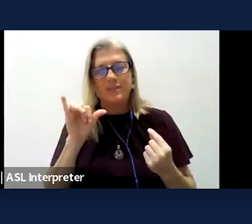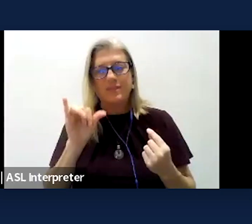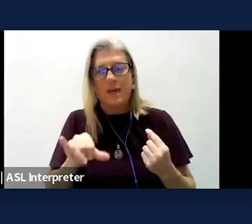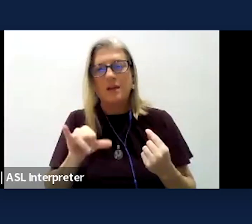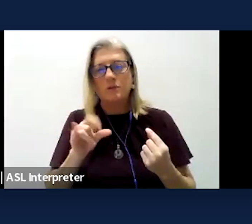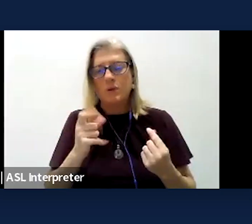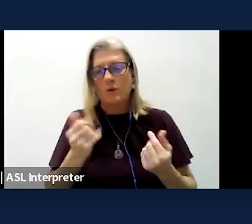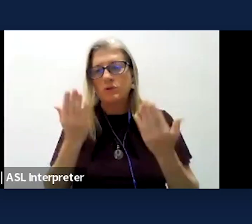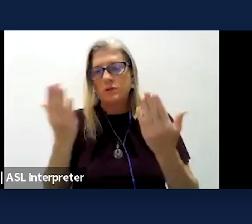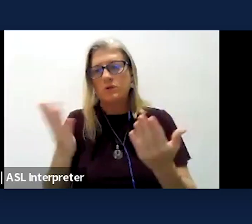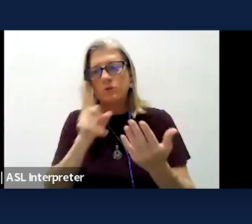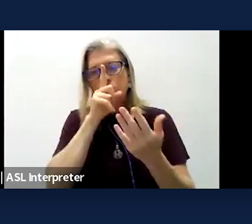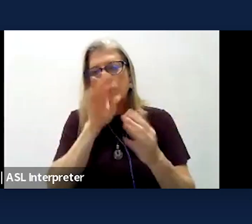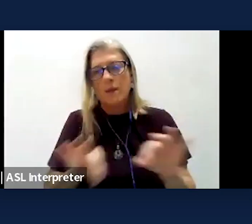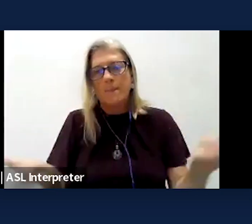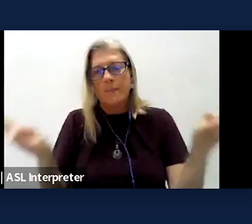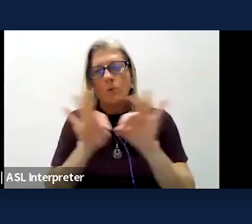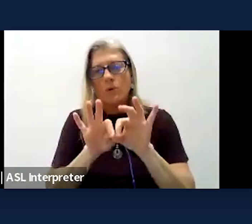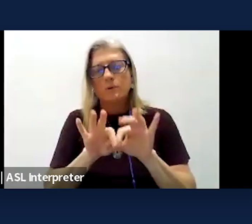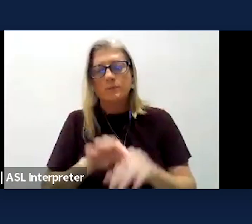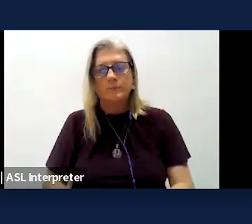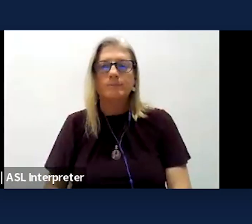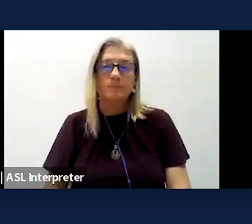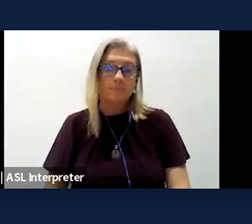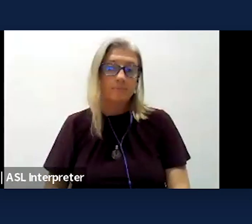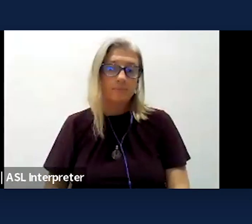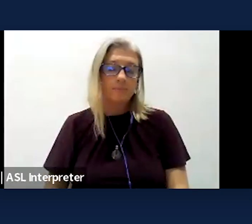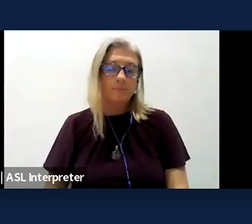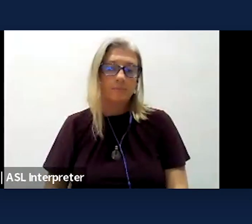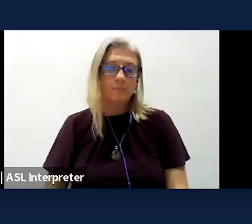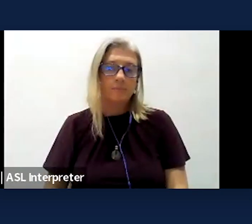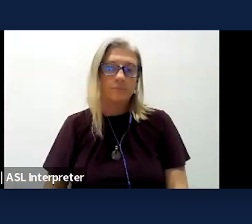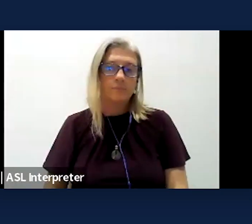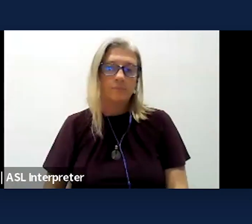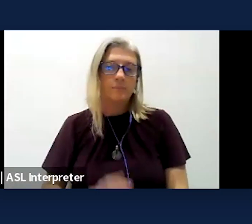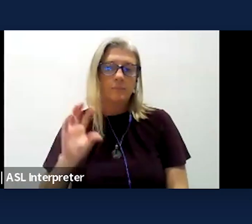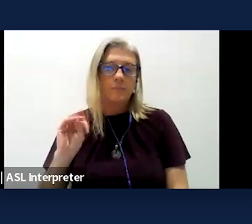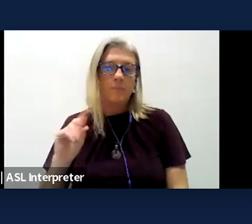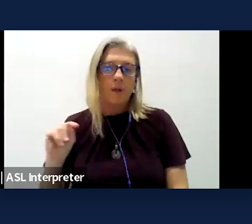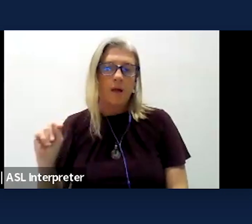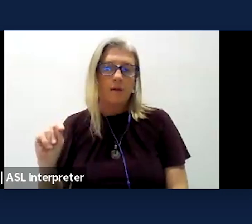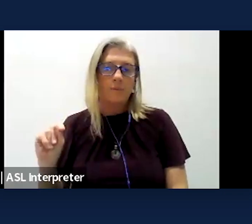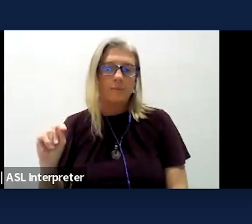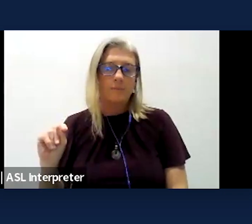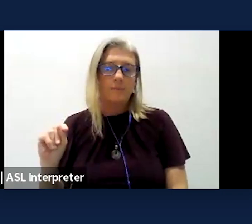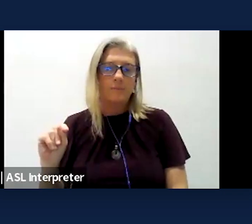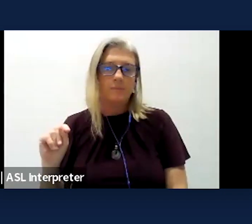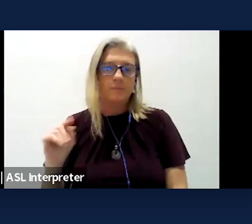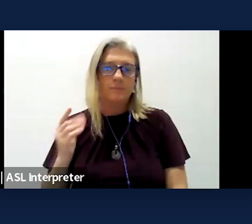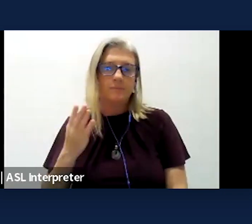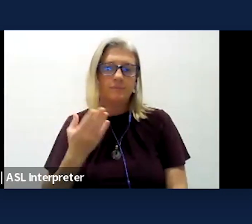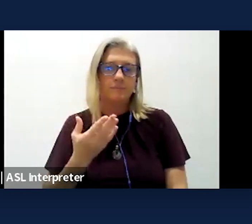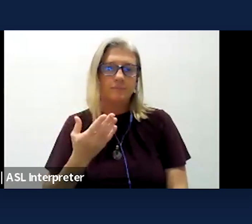suggest are really important. Thank you. Matt, any final And thoughts? I guess